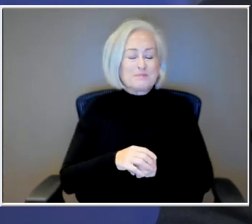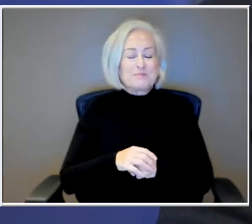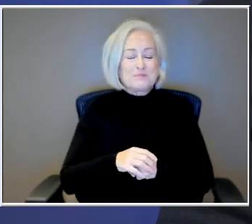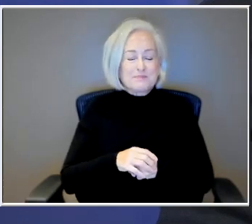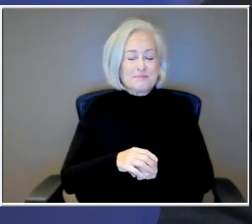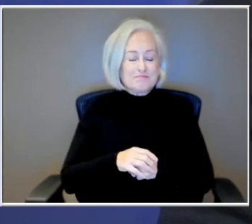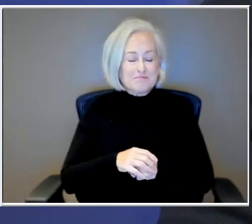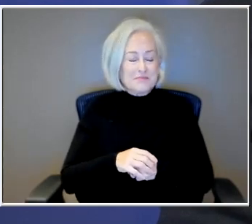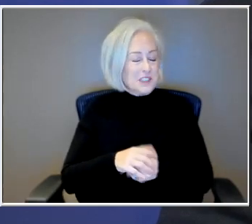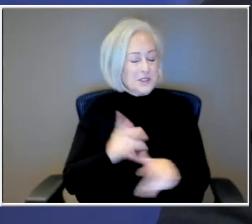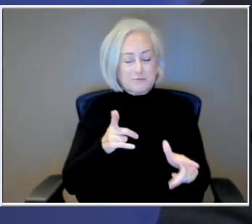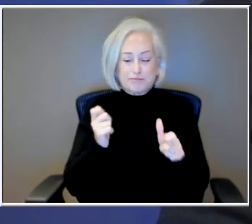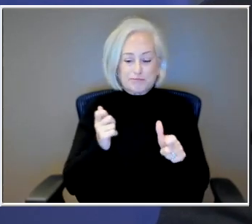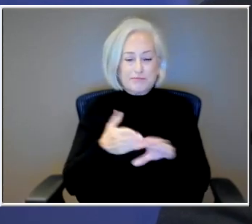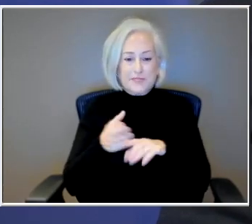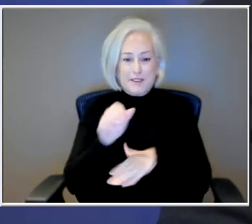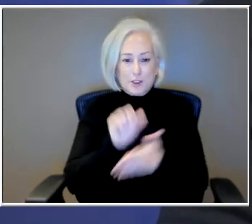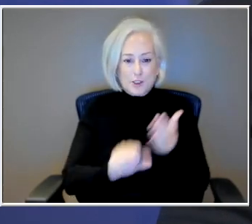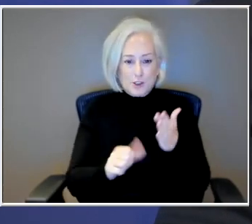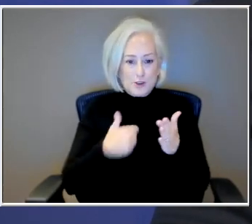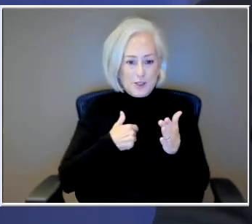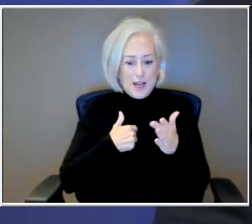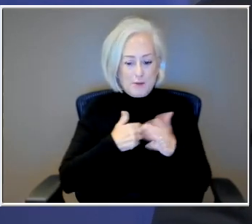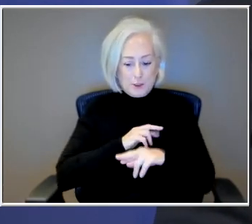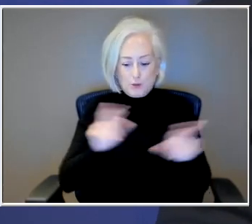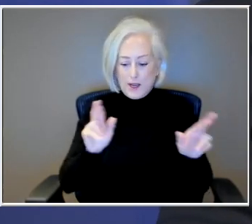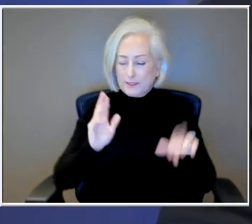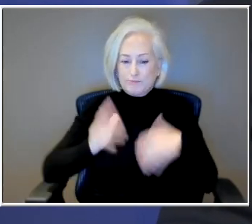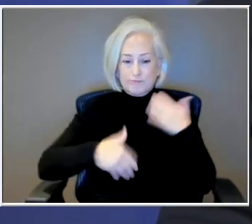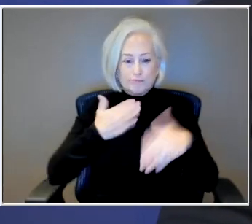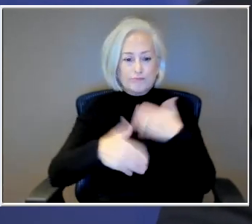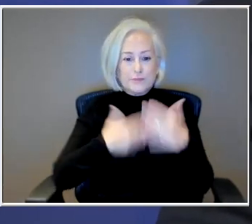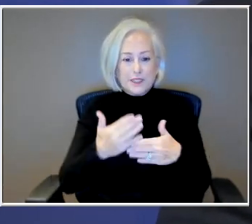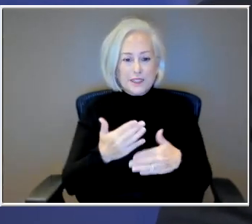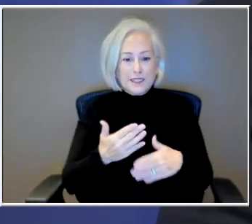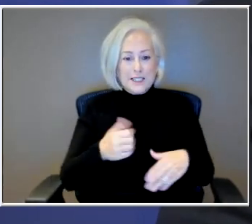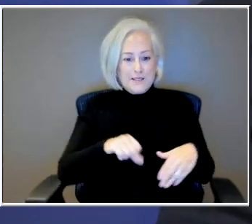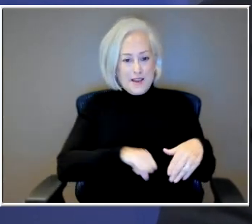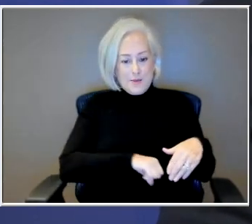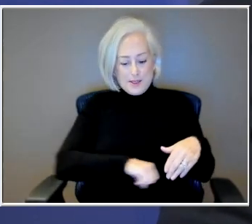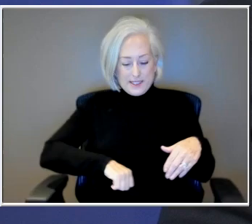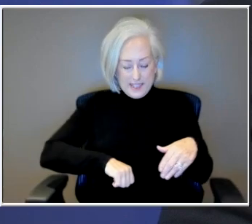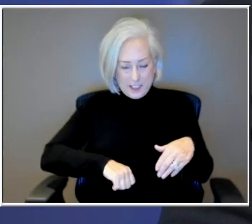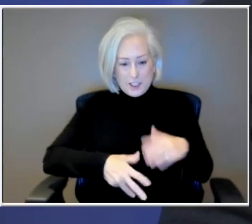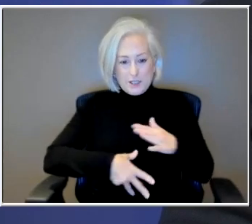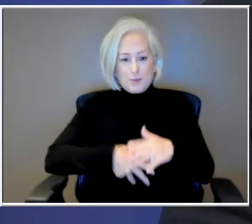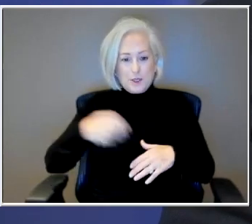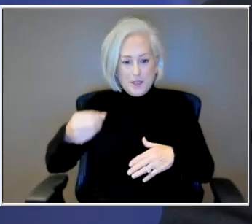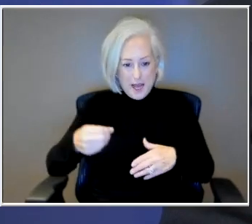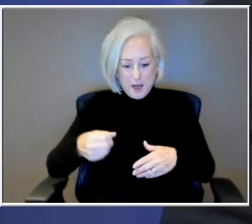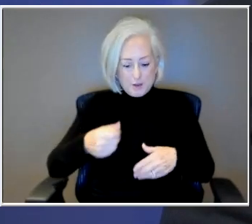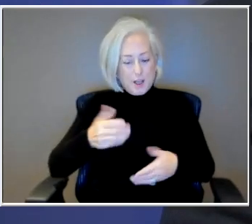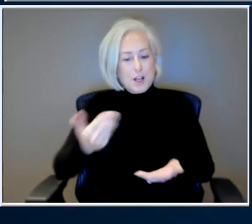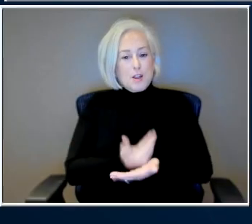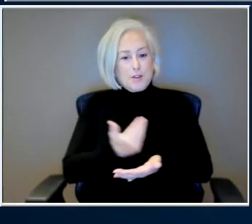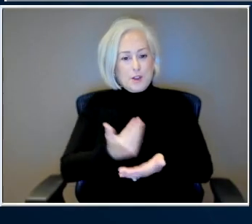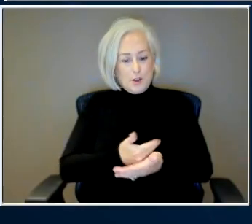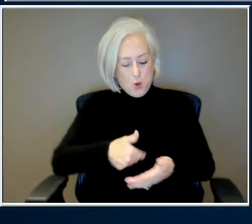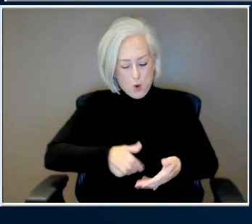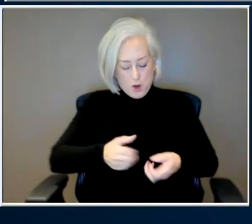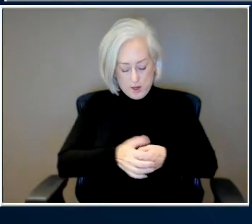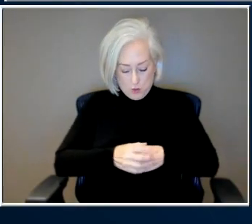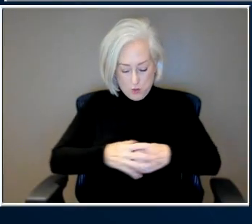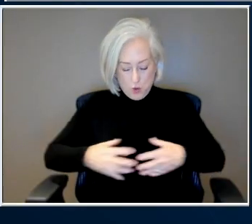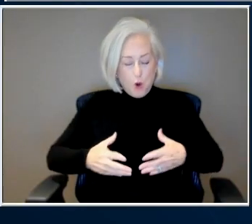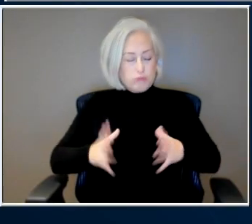after the surgery. I was back to that. It was just letting the incision heal and letting that new organ grow, and I was back to normal. Love it. Vera has another